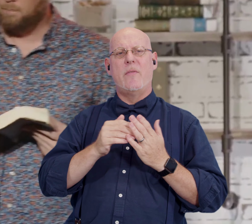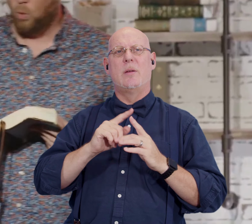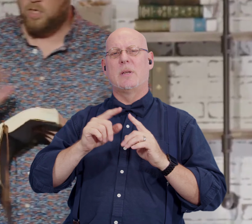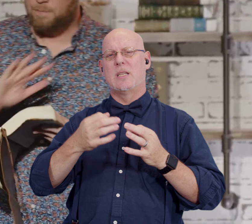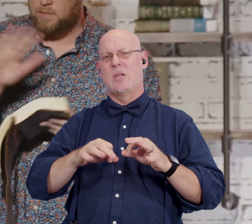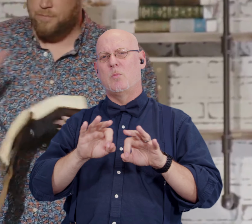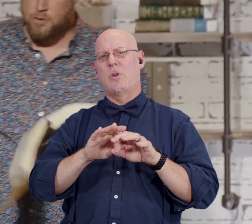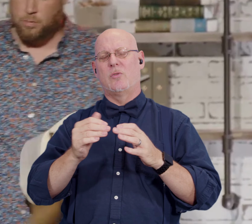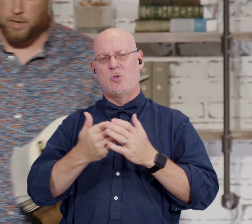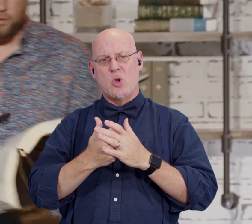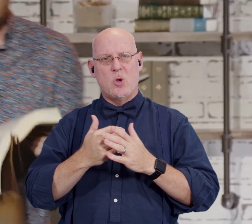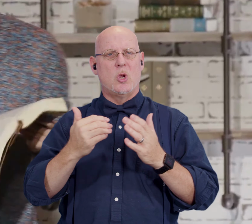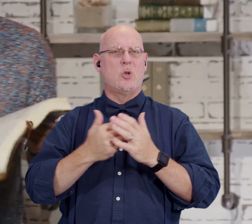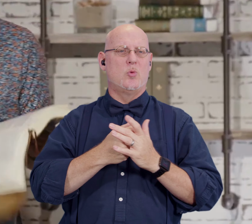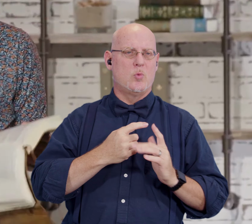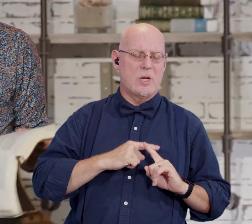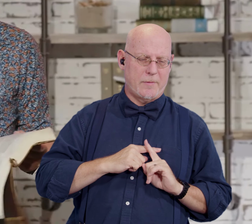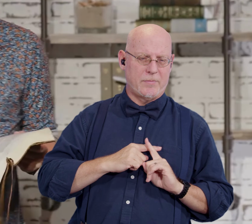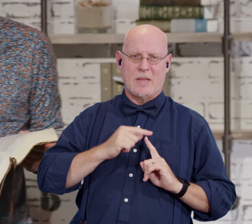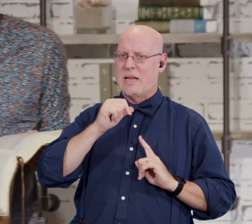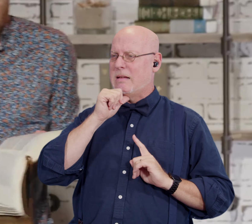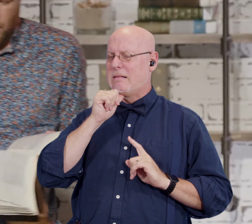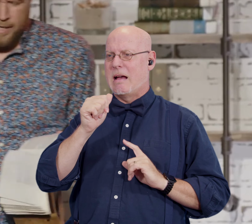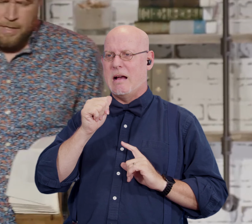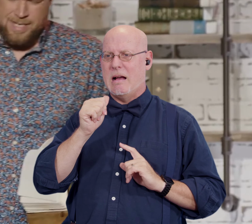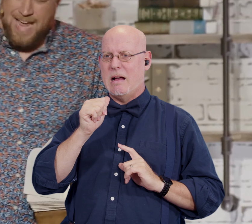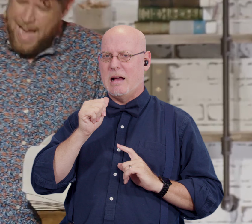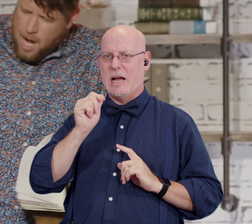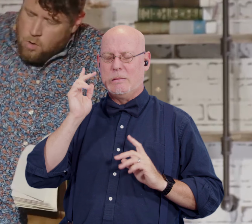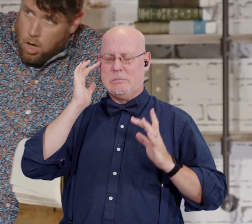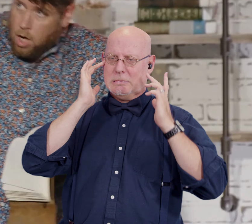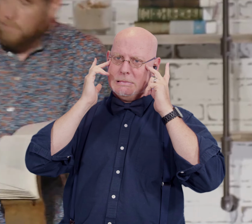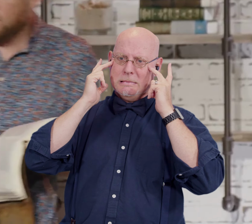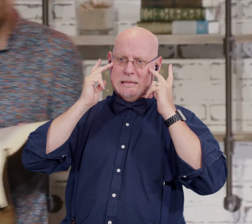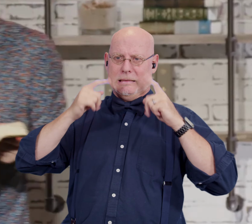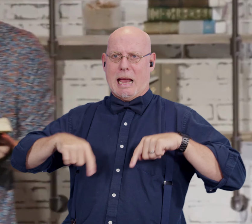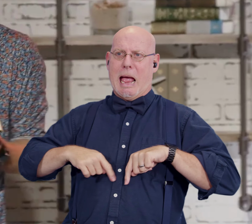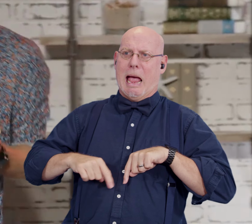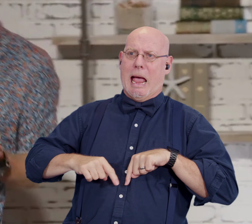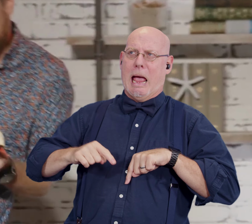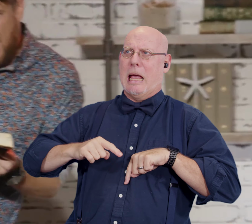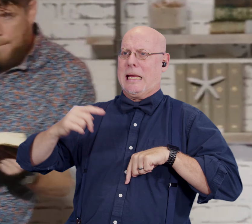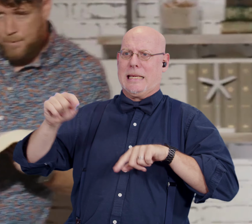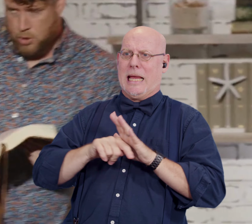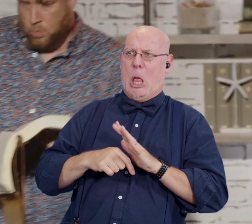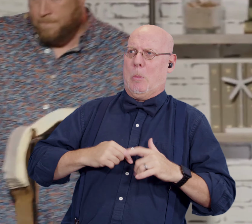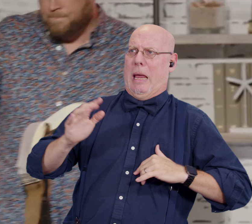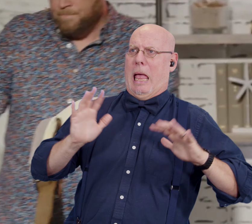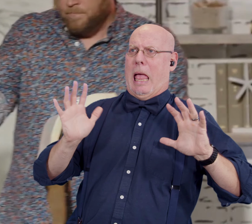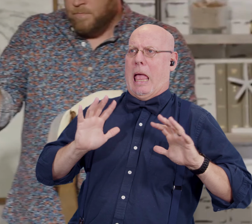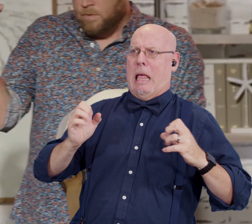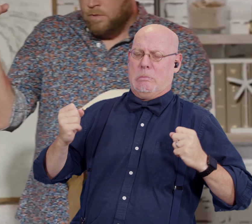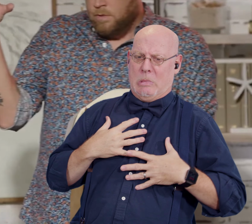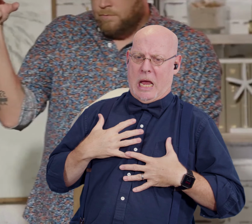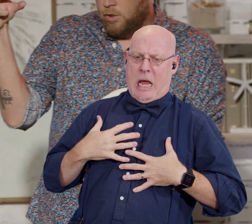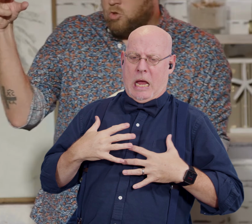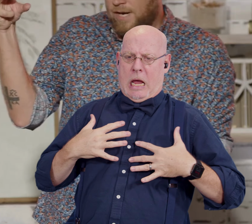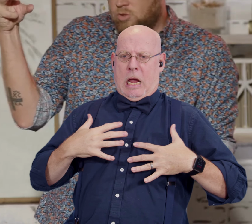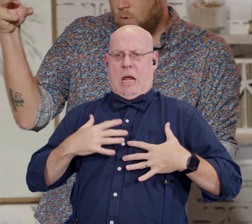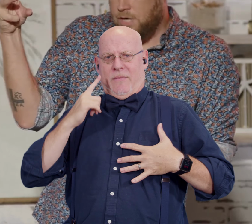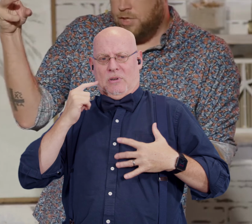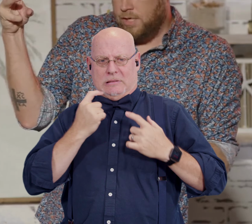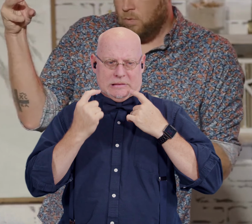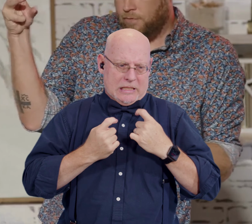here, but it's important, especially if you're new with us or new to Christianity. This is not like terror of the Lord that he's going to zap you for